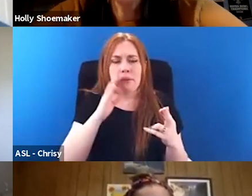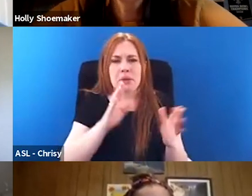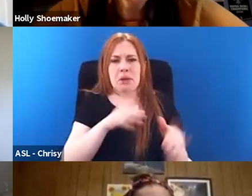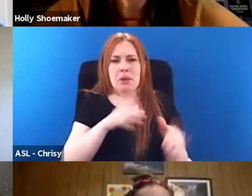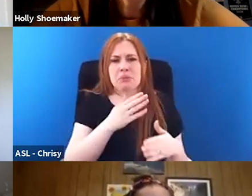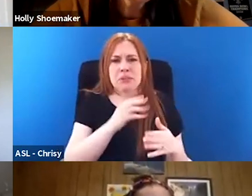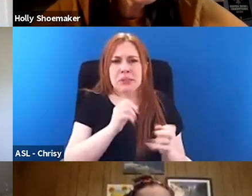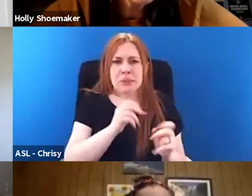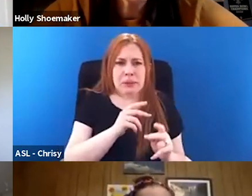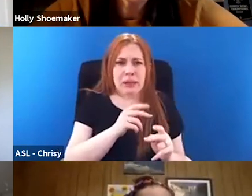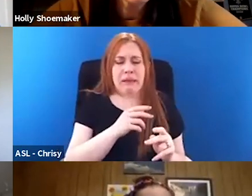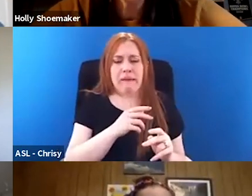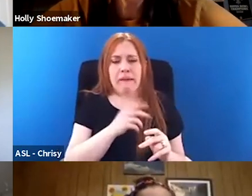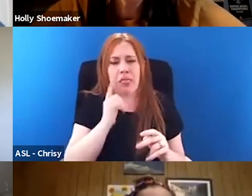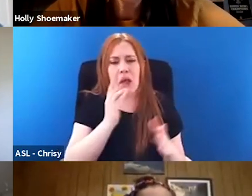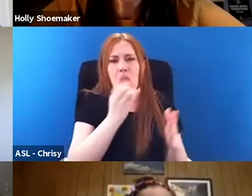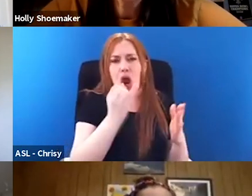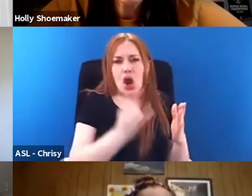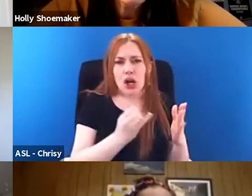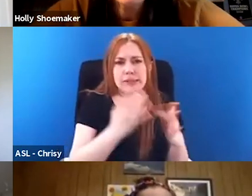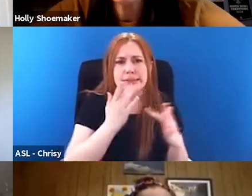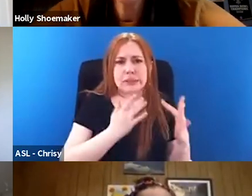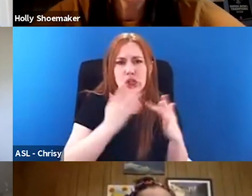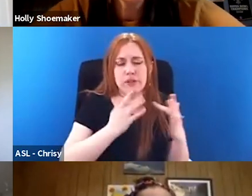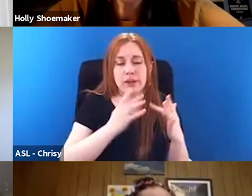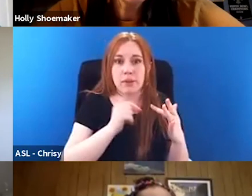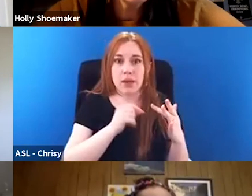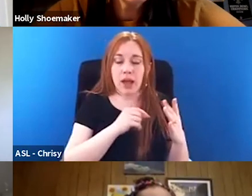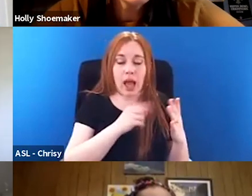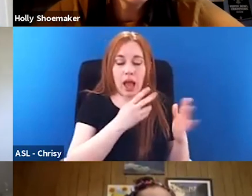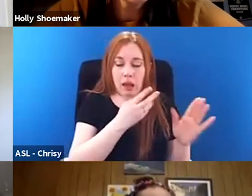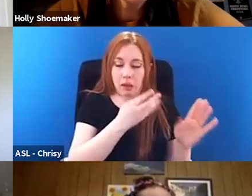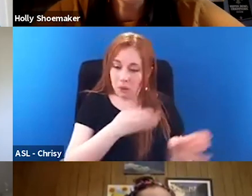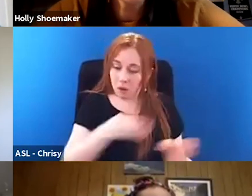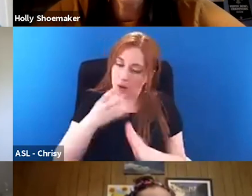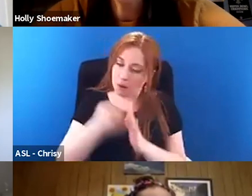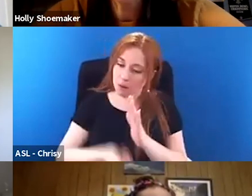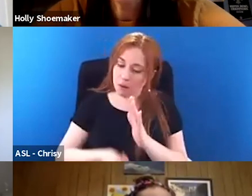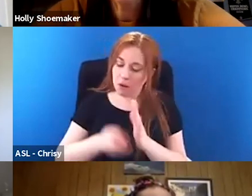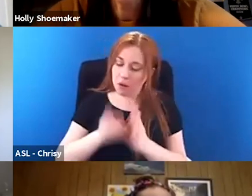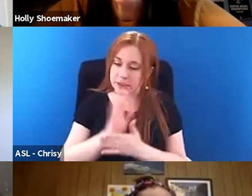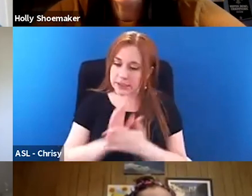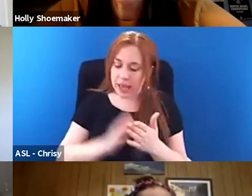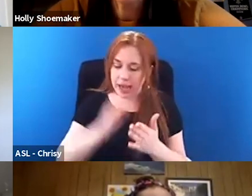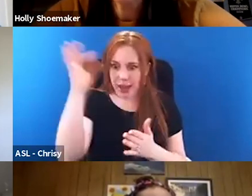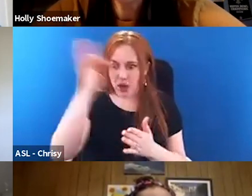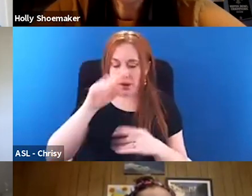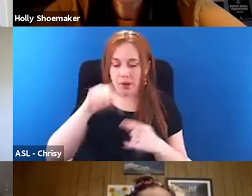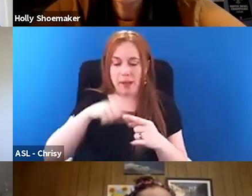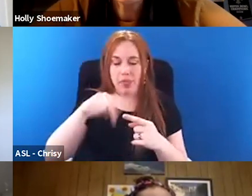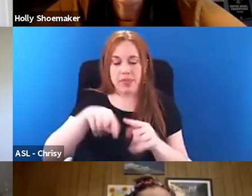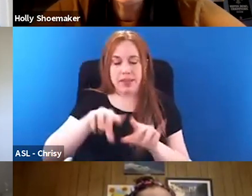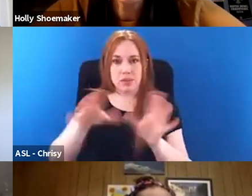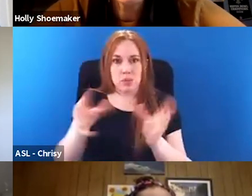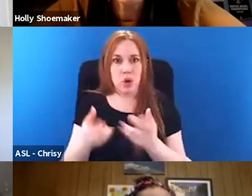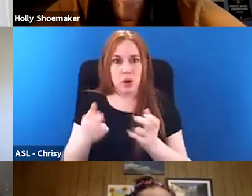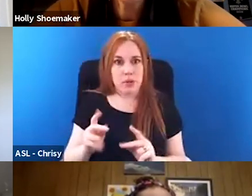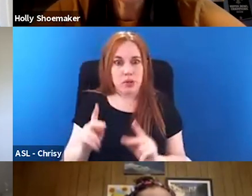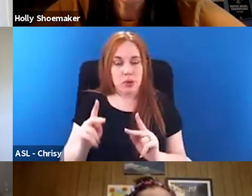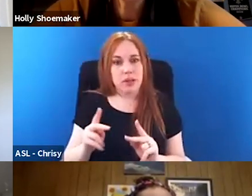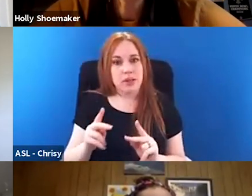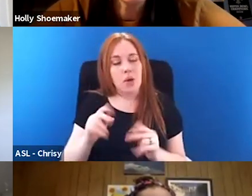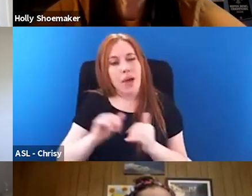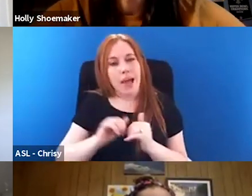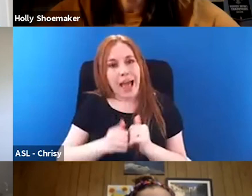But yeah, design just sort of, I had no idea that there's a whole world out there. And so I think it's how do